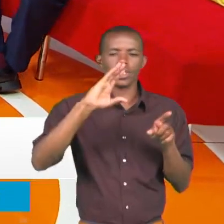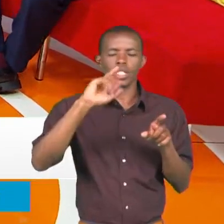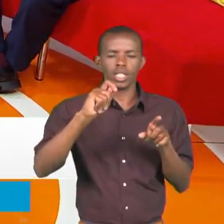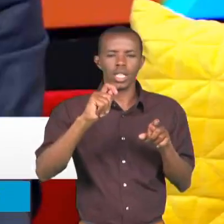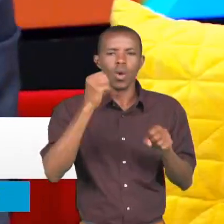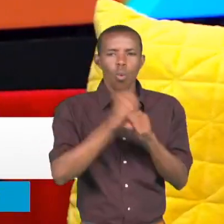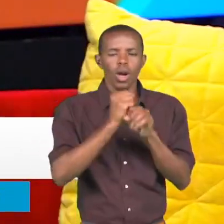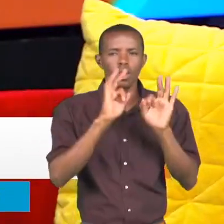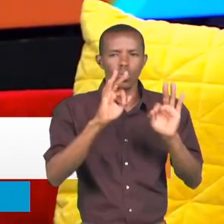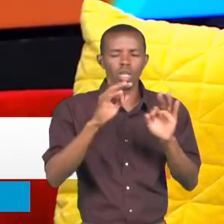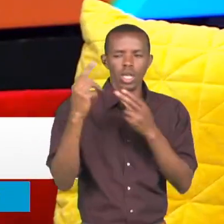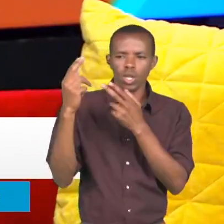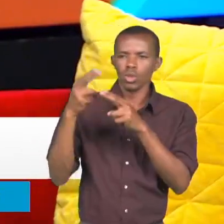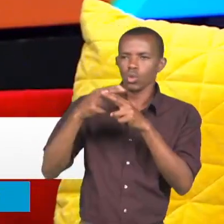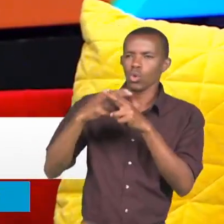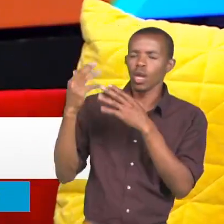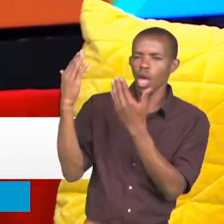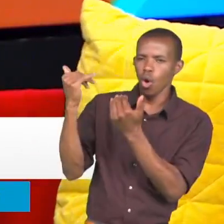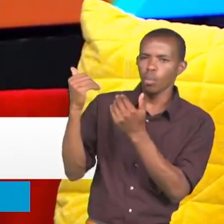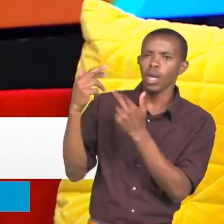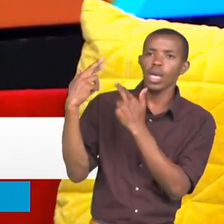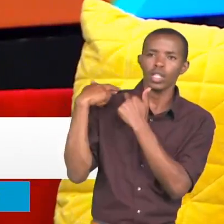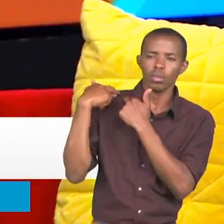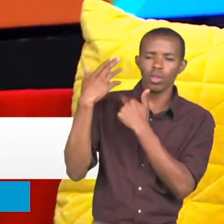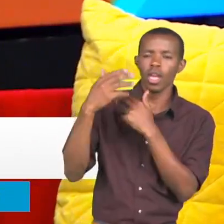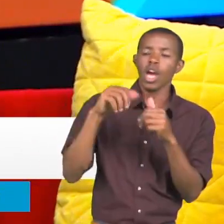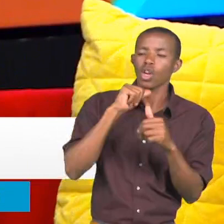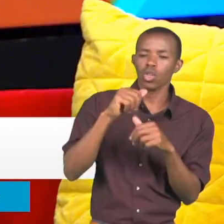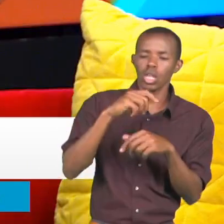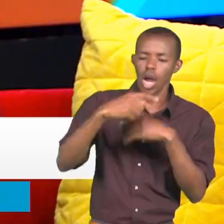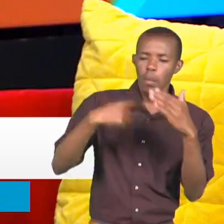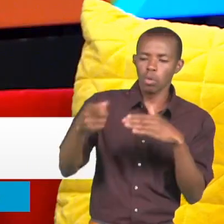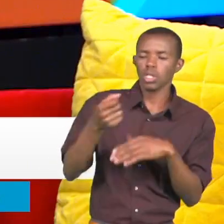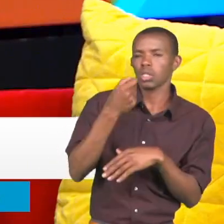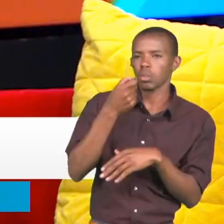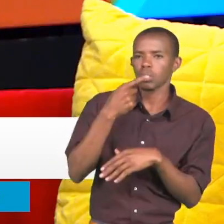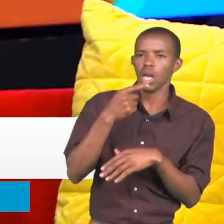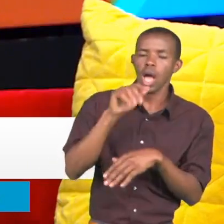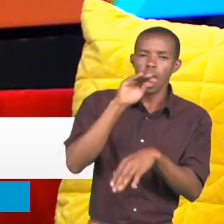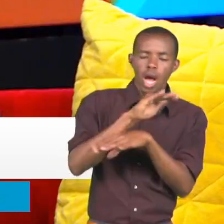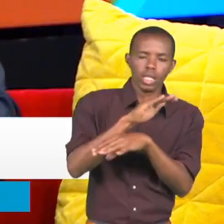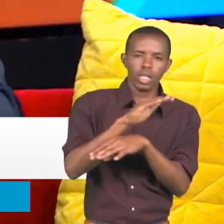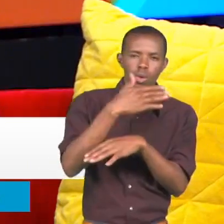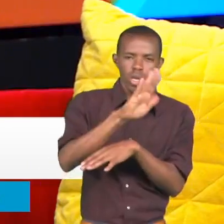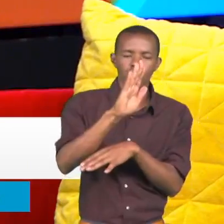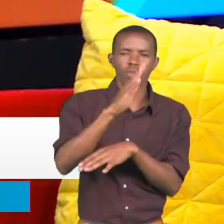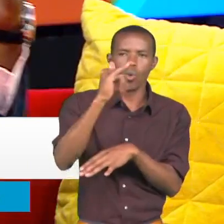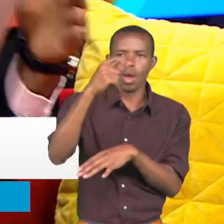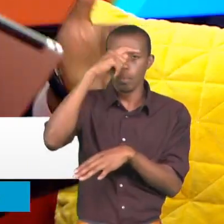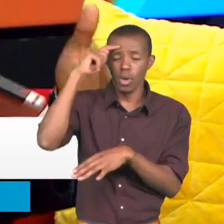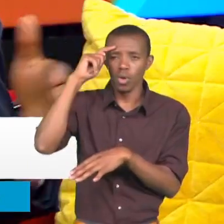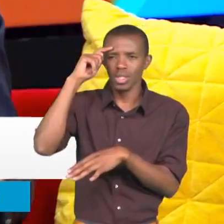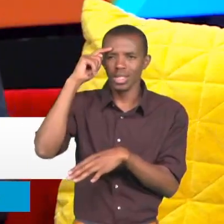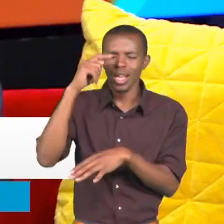So very soon, I hope. But just be responsible out there. It's not all about PrEP, my friend. Eh? Just take care of yourself first. Because now, PrEP is just that